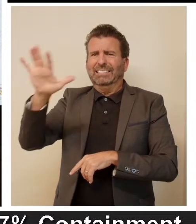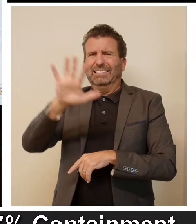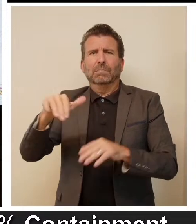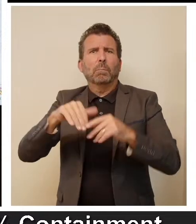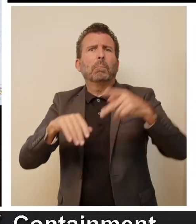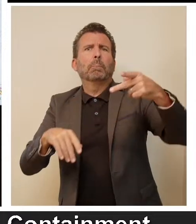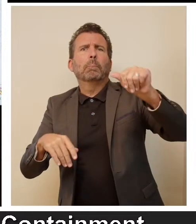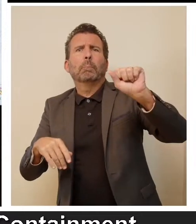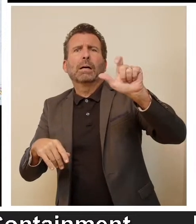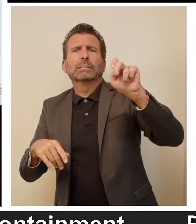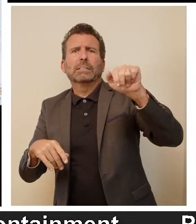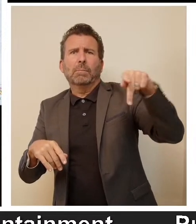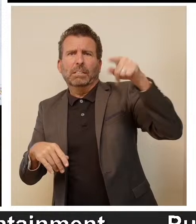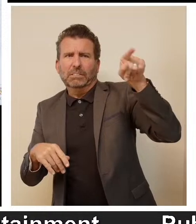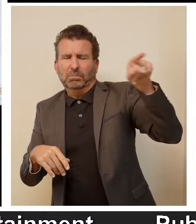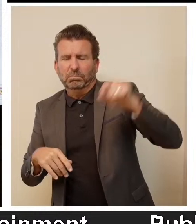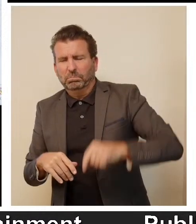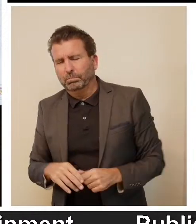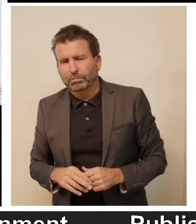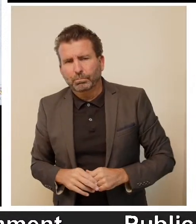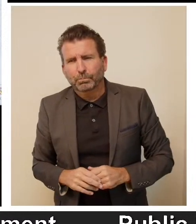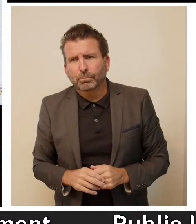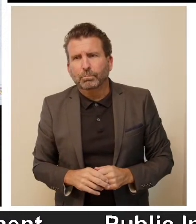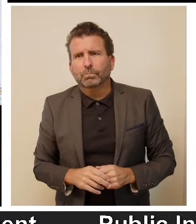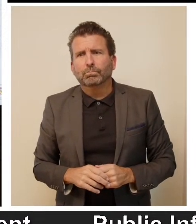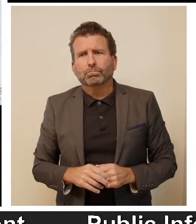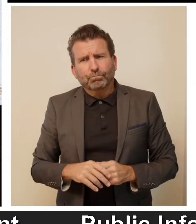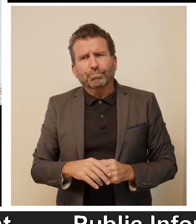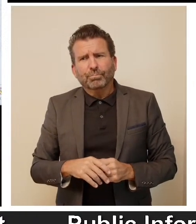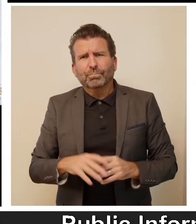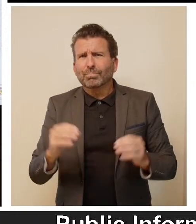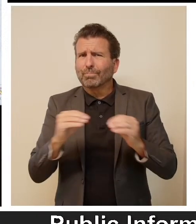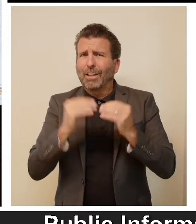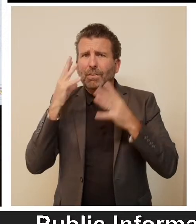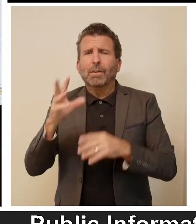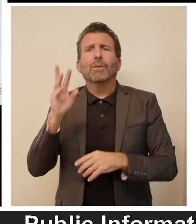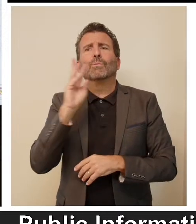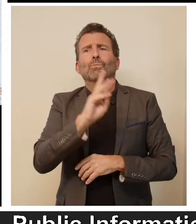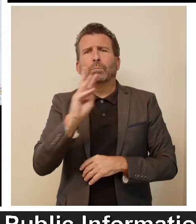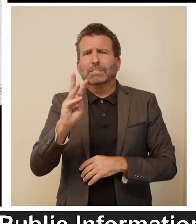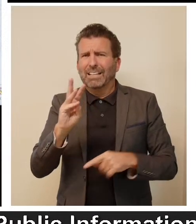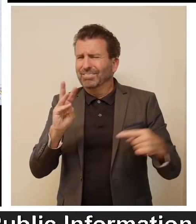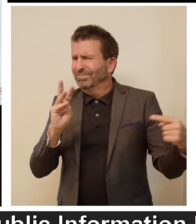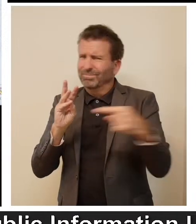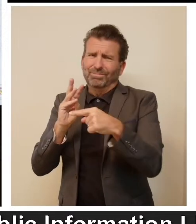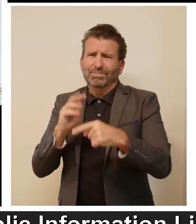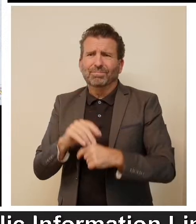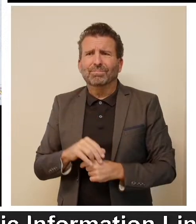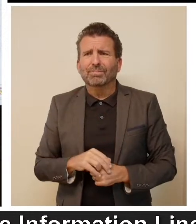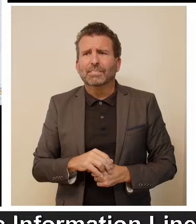visit our website. You can find information on the Eaton fire at